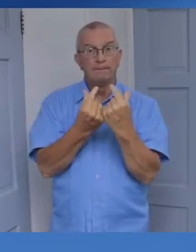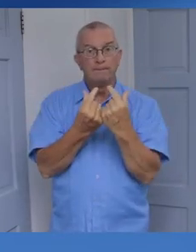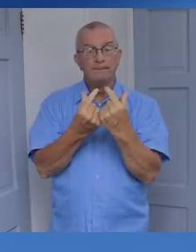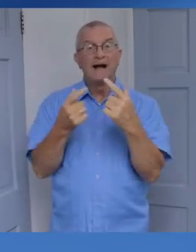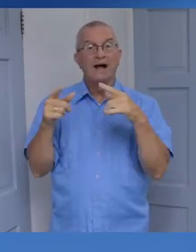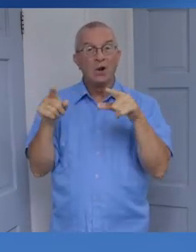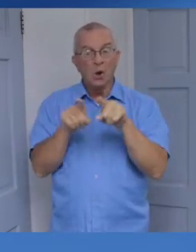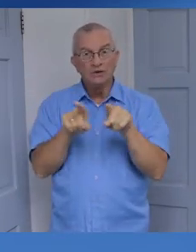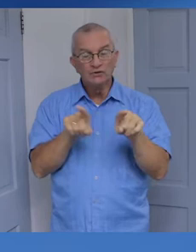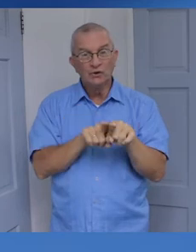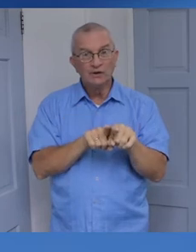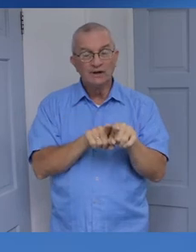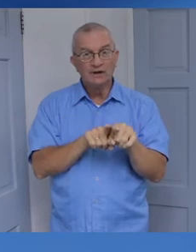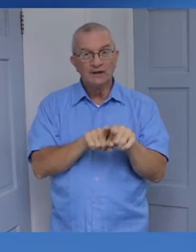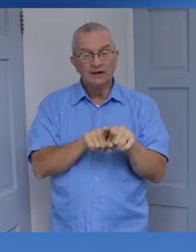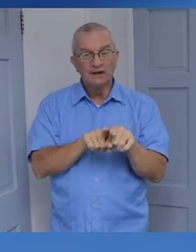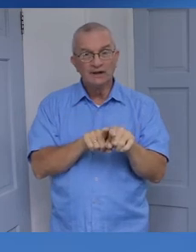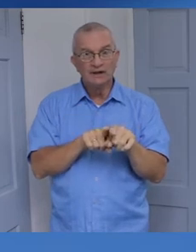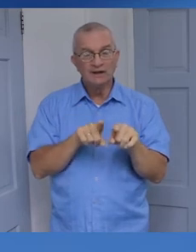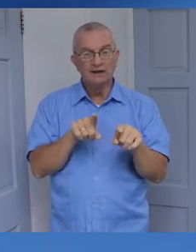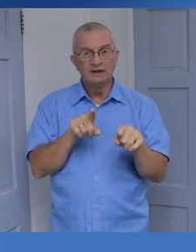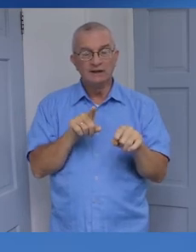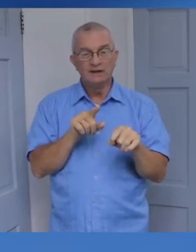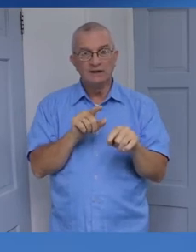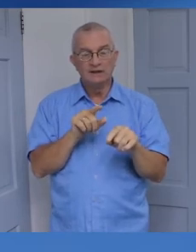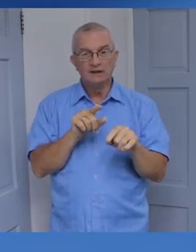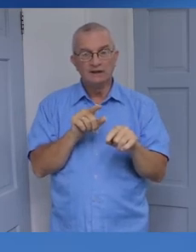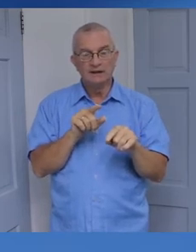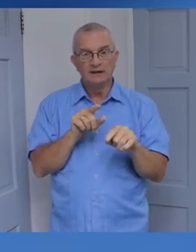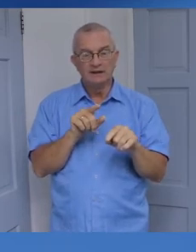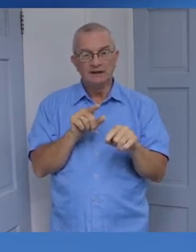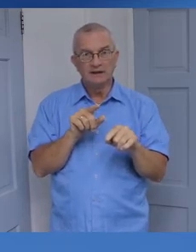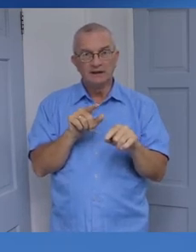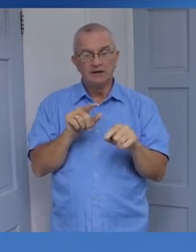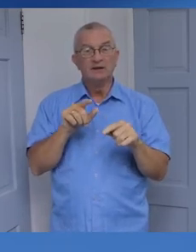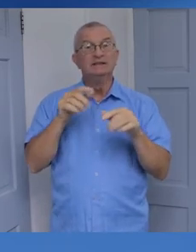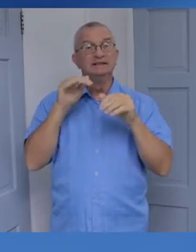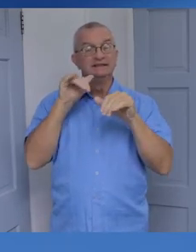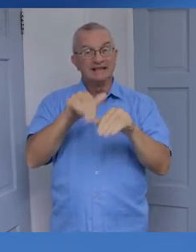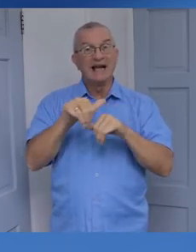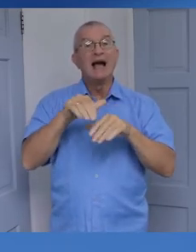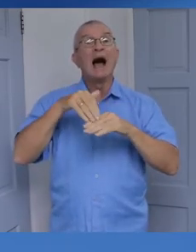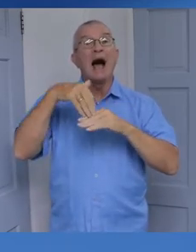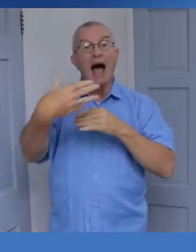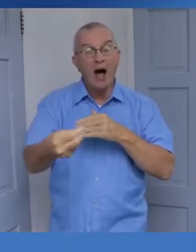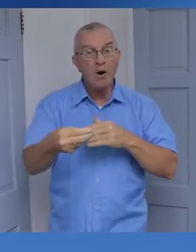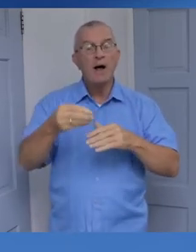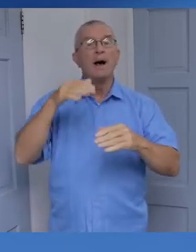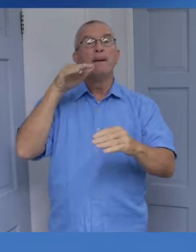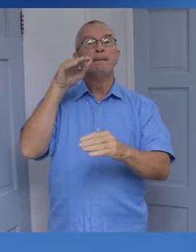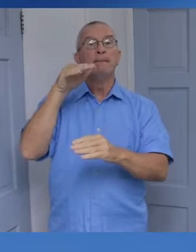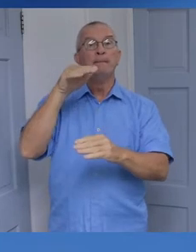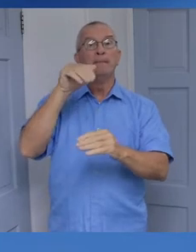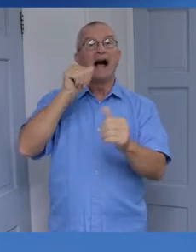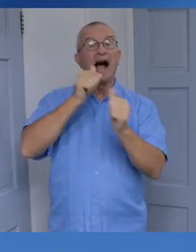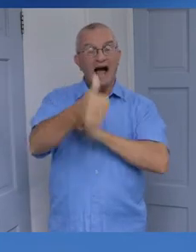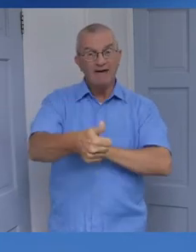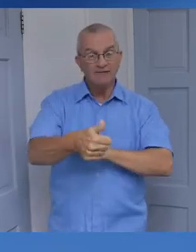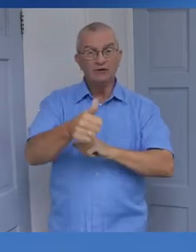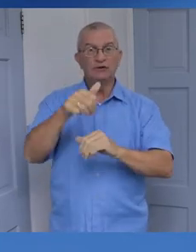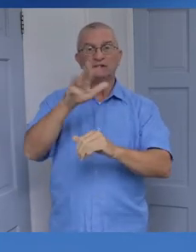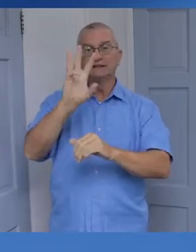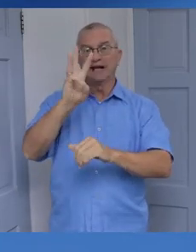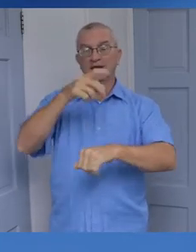past the curfew time and with no face mask for your protection and